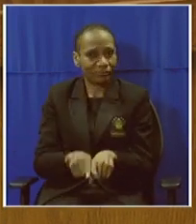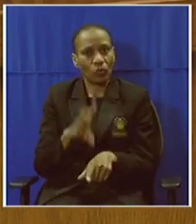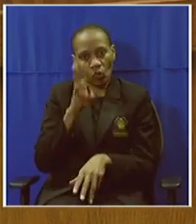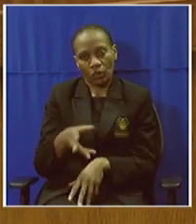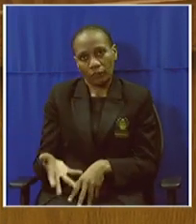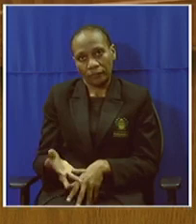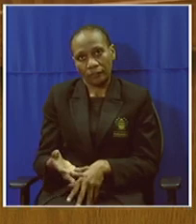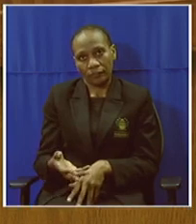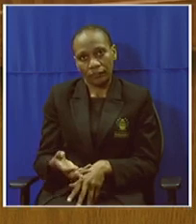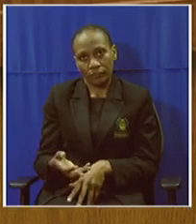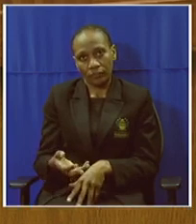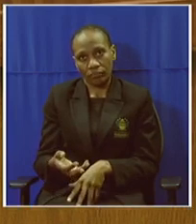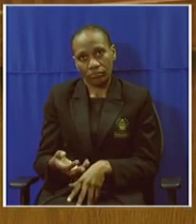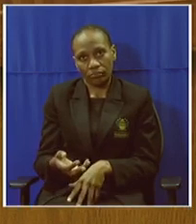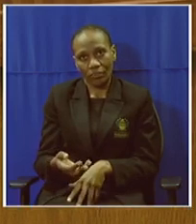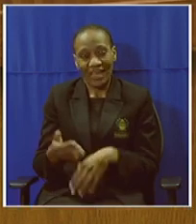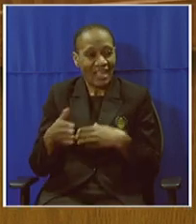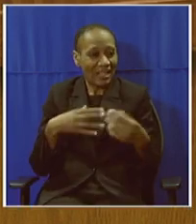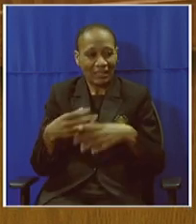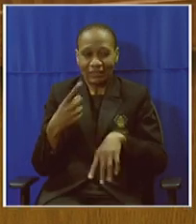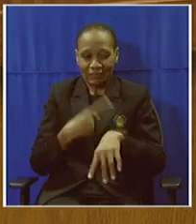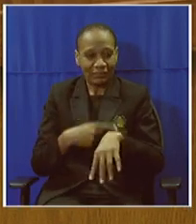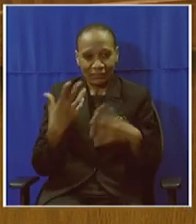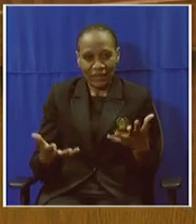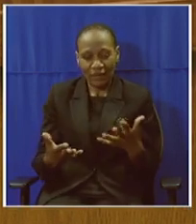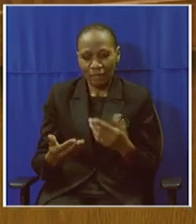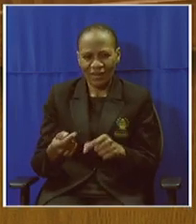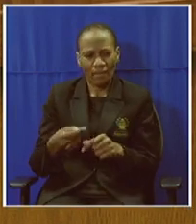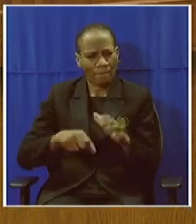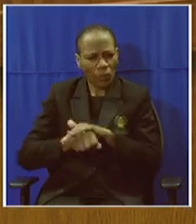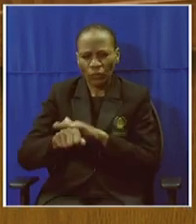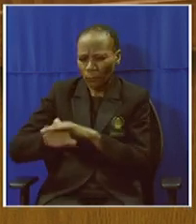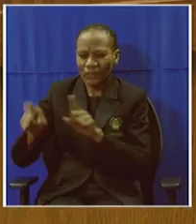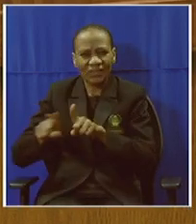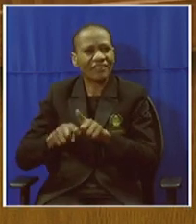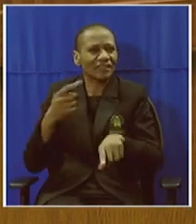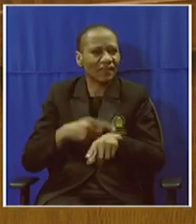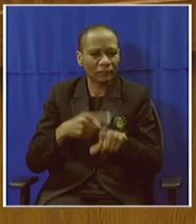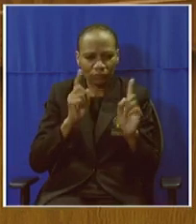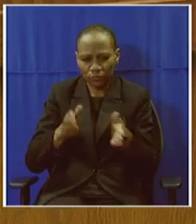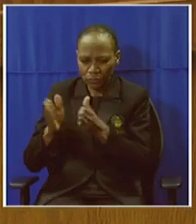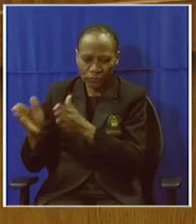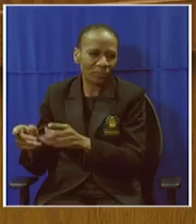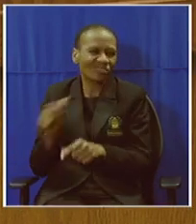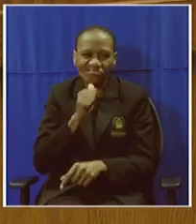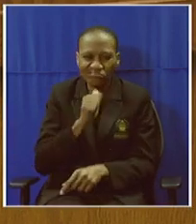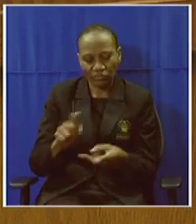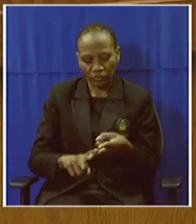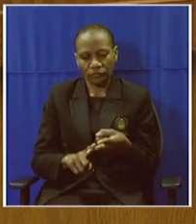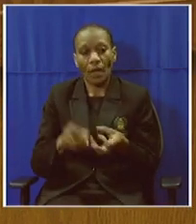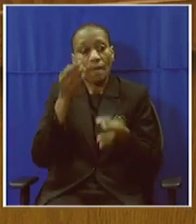and whichever realm of existence we are from, and from whichever political